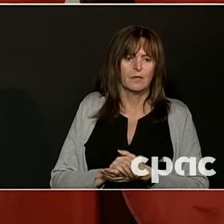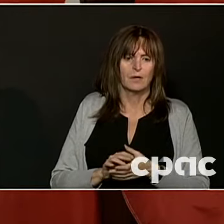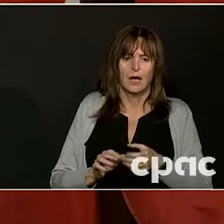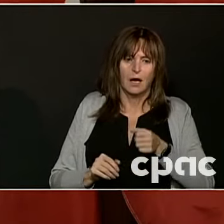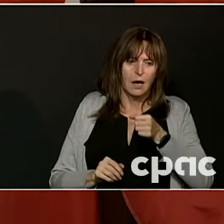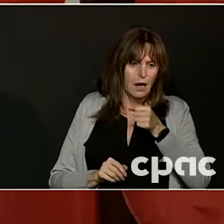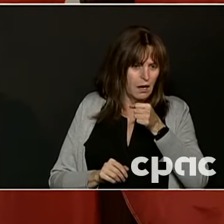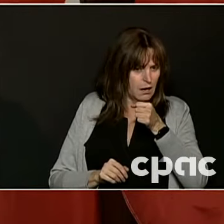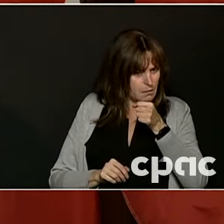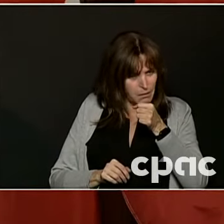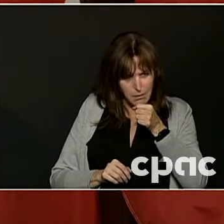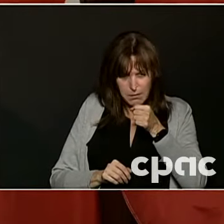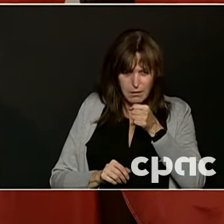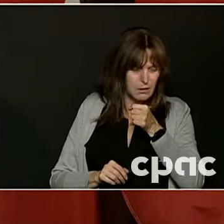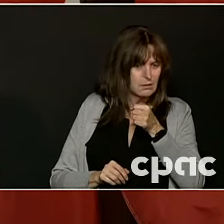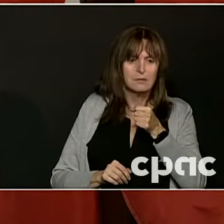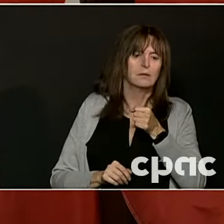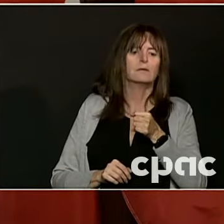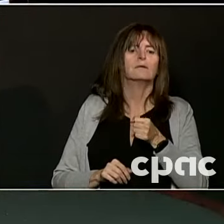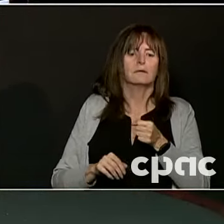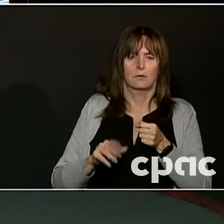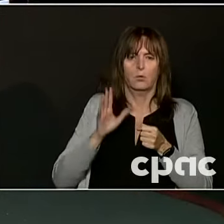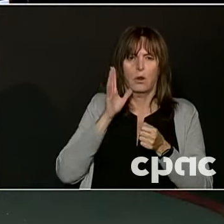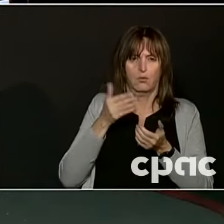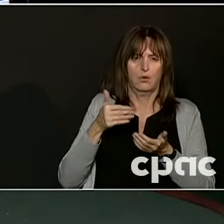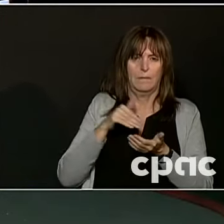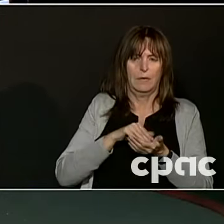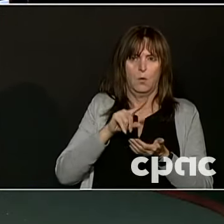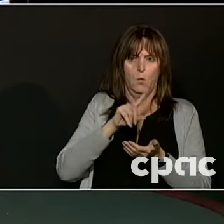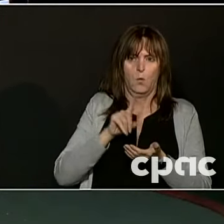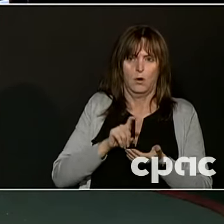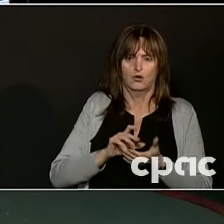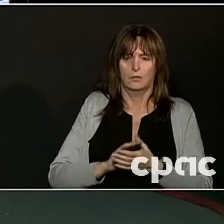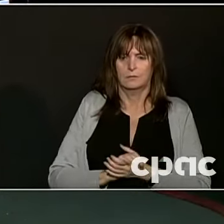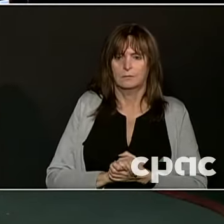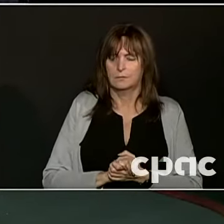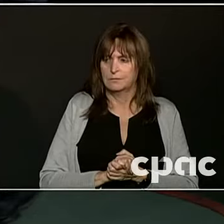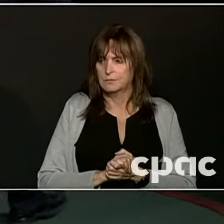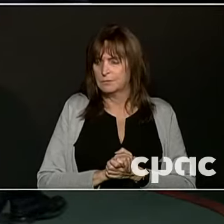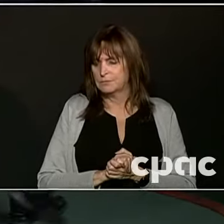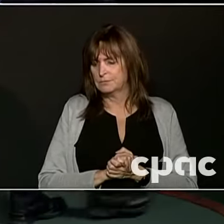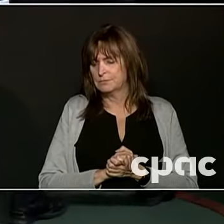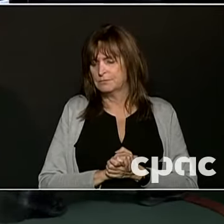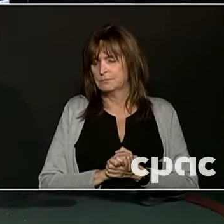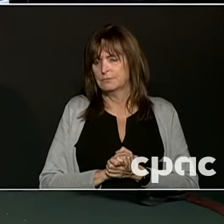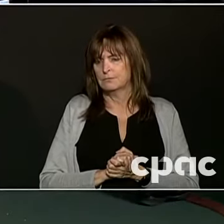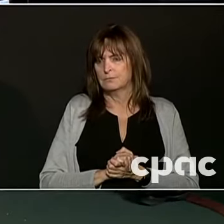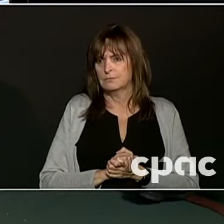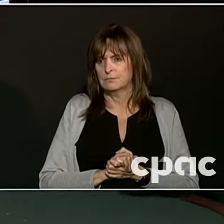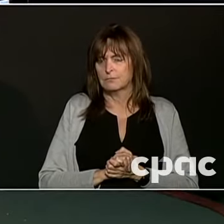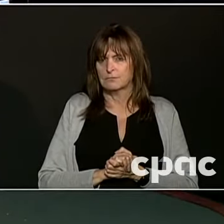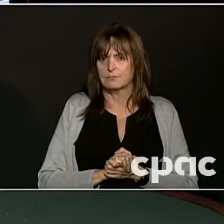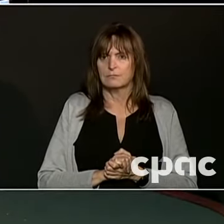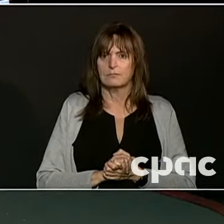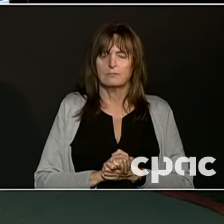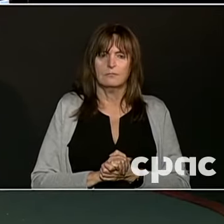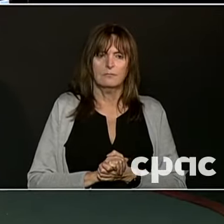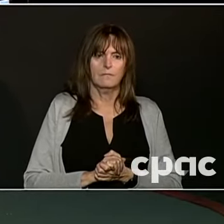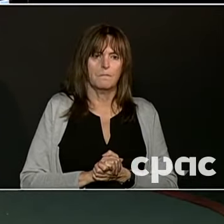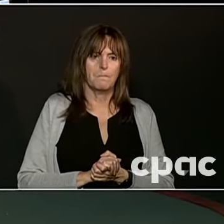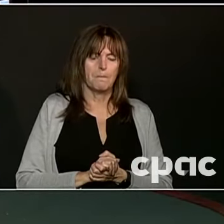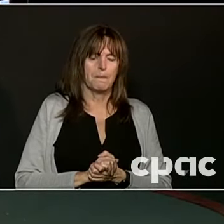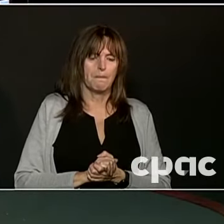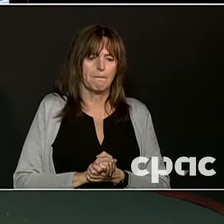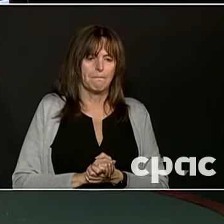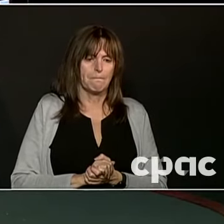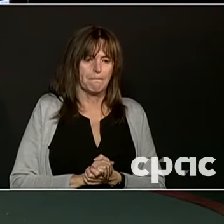You want to repeat the question? Did you hear it? Yeah, could you repeat the question for Dr. Brown, please? Sure. I'm wondering if